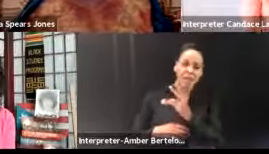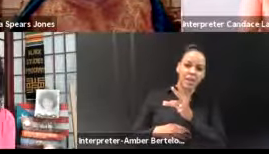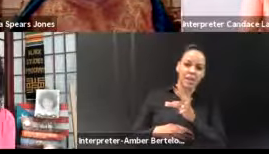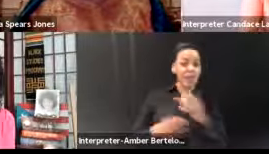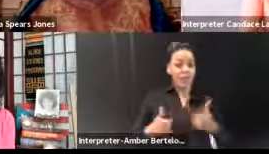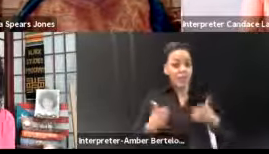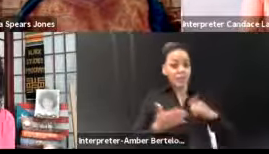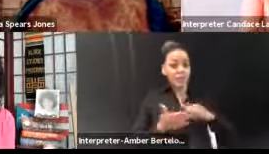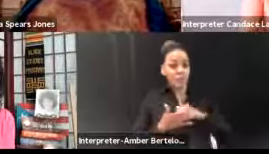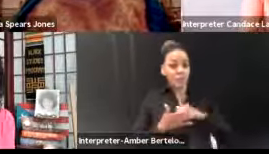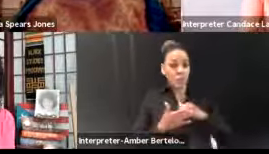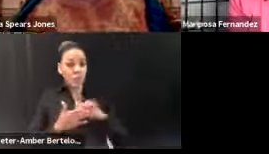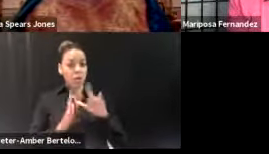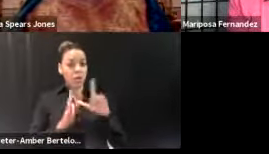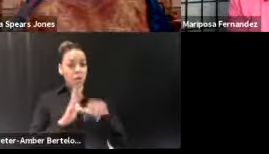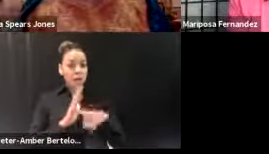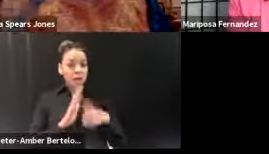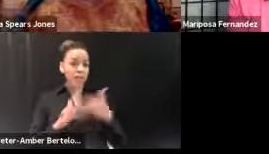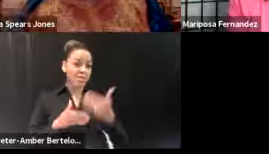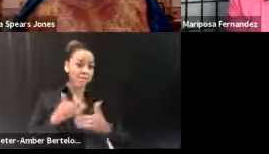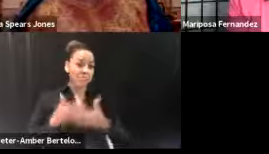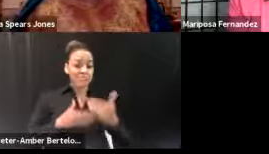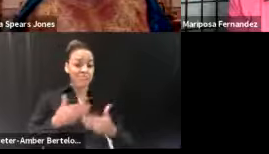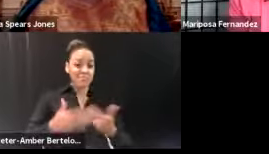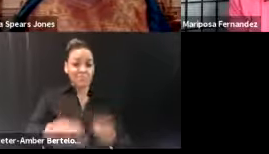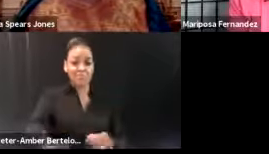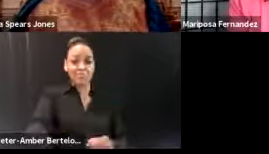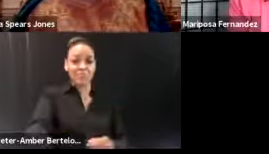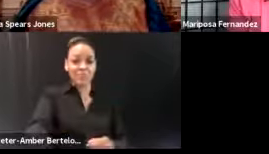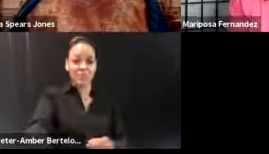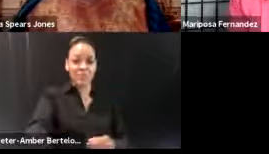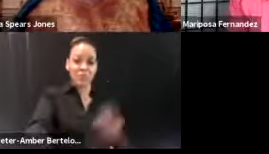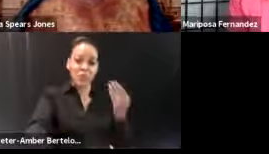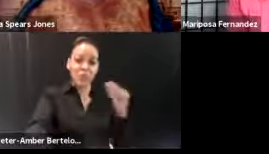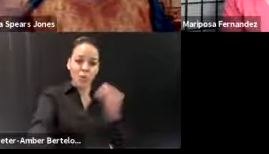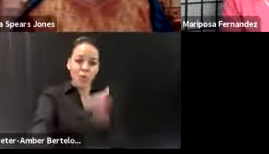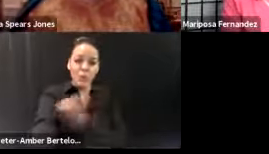for a little while and, you know, sold dope and, you know, did all kinds of things. And as